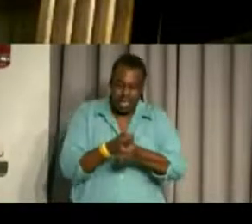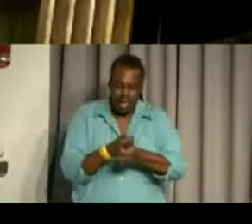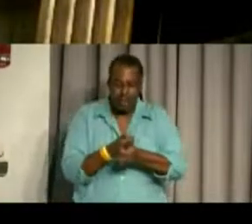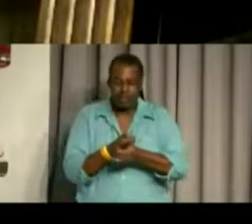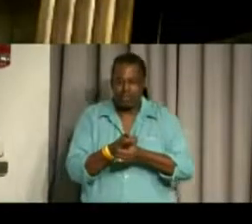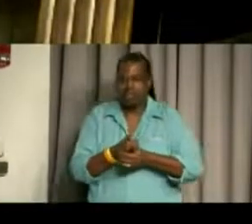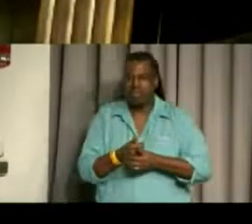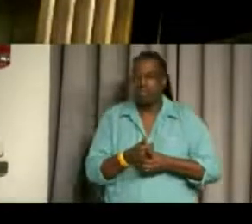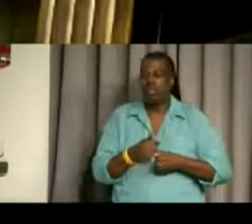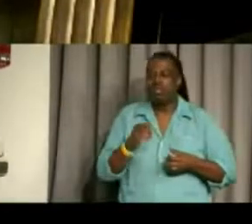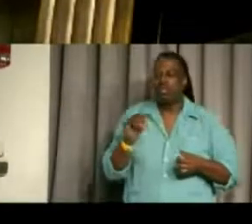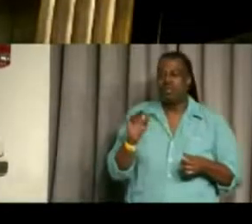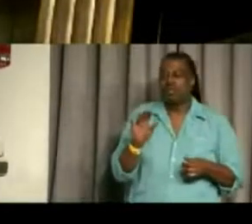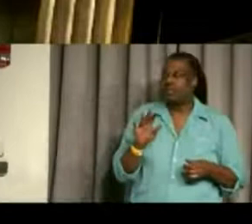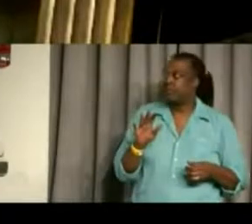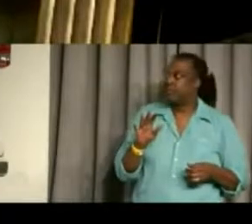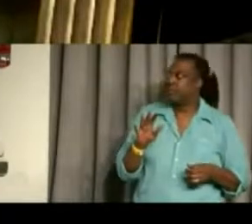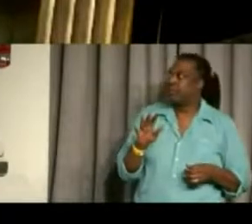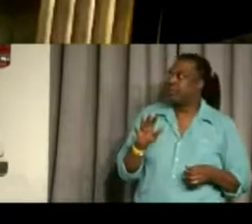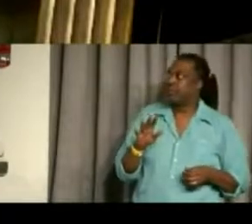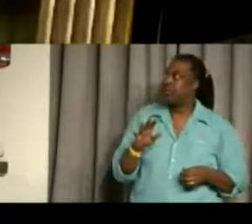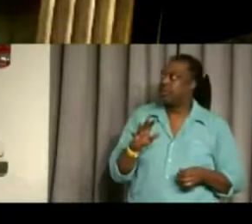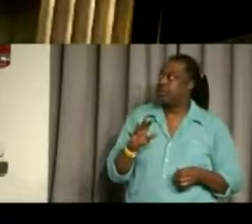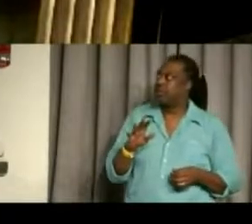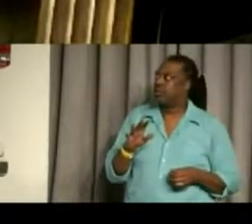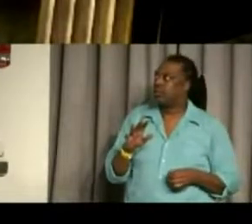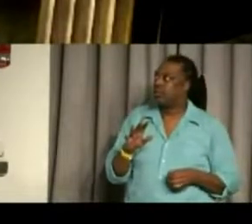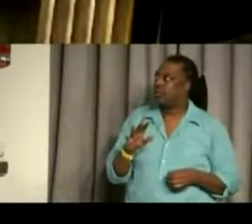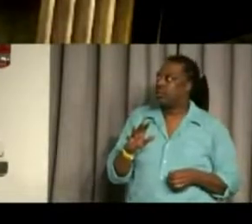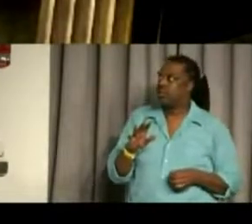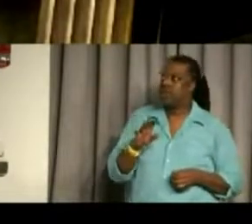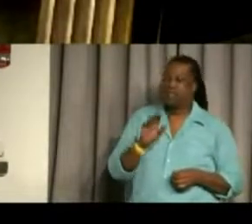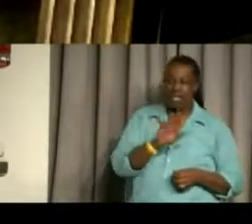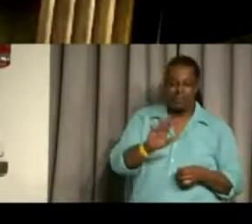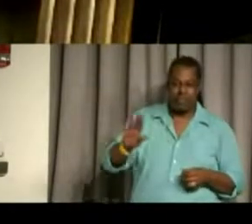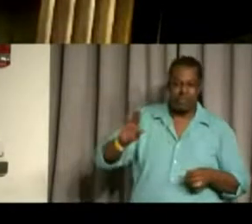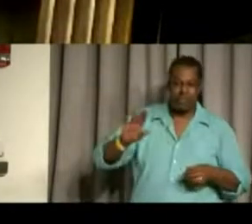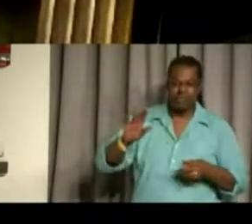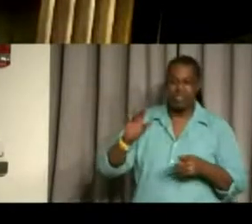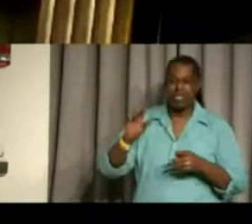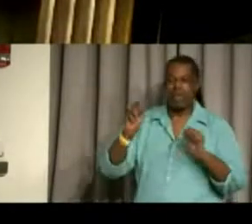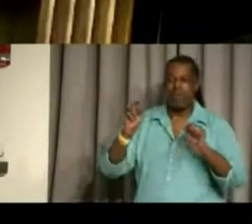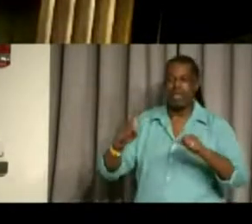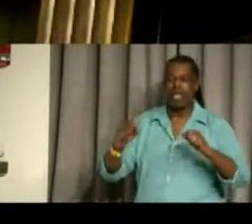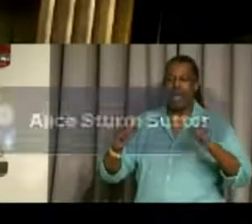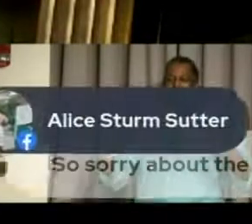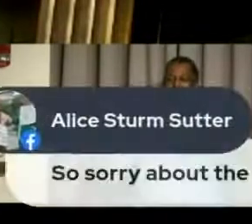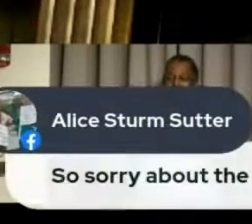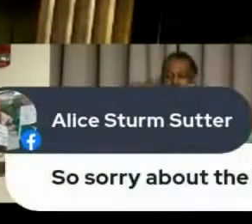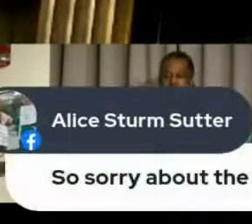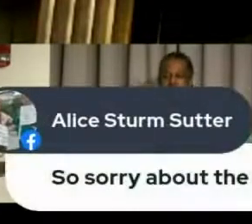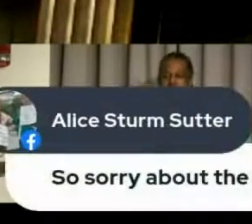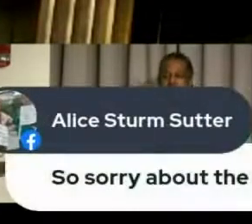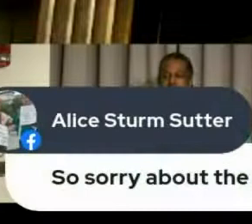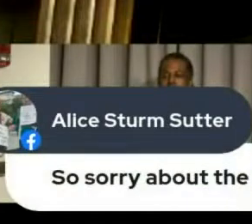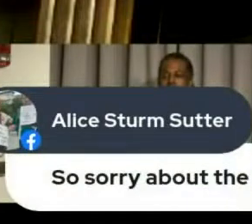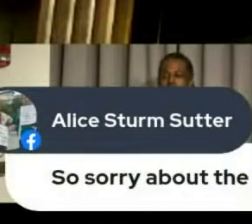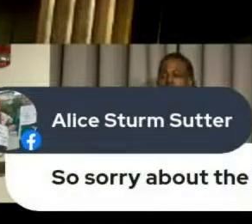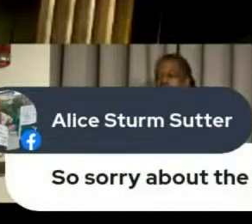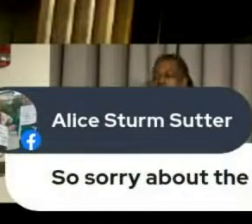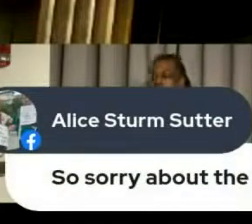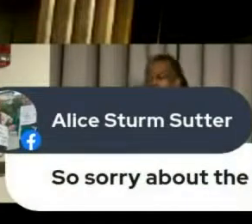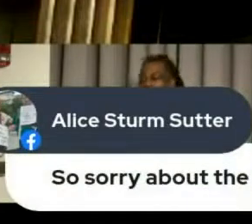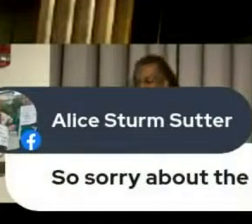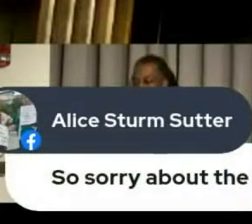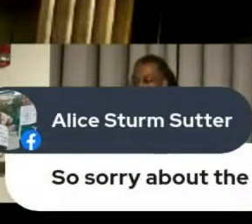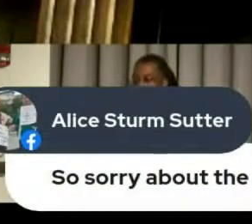fare on an equivalent or equitable basis with people from other parts of the country with respect to